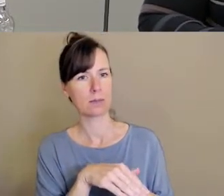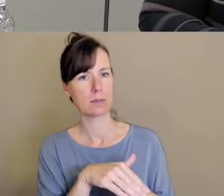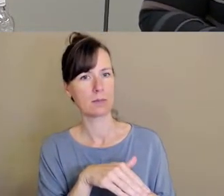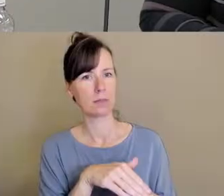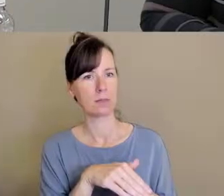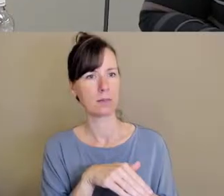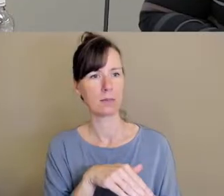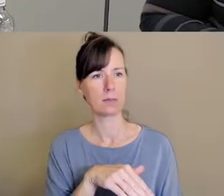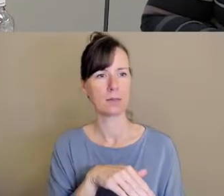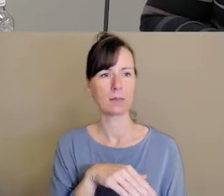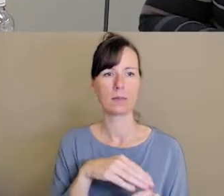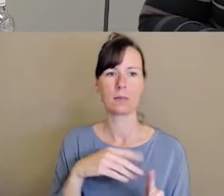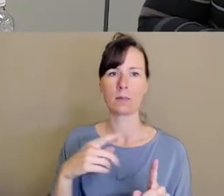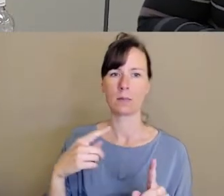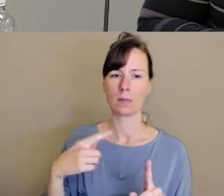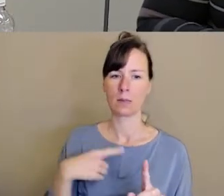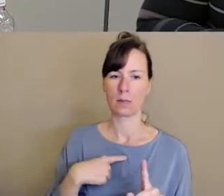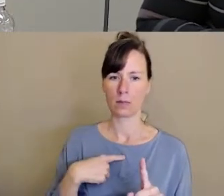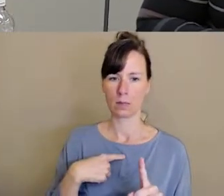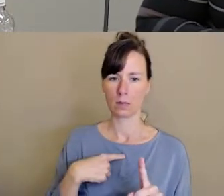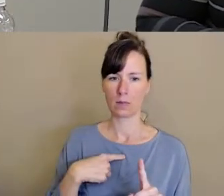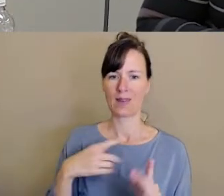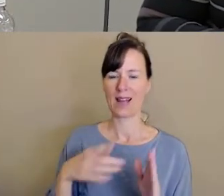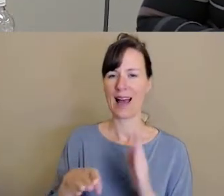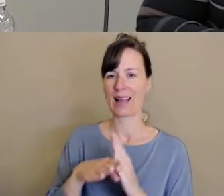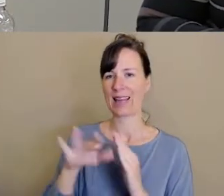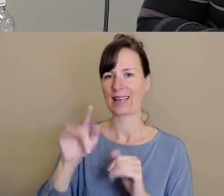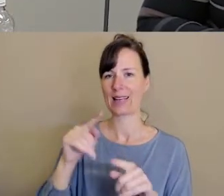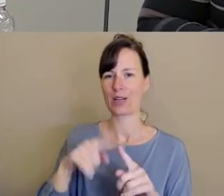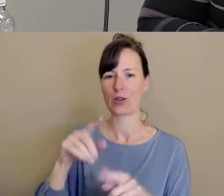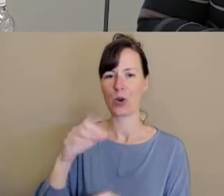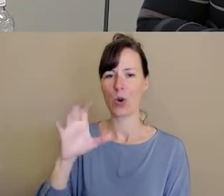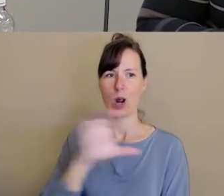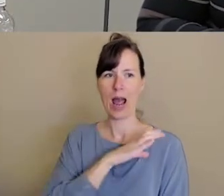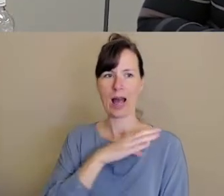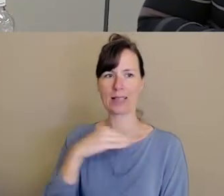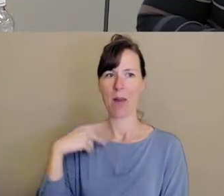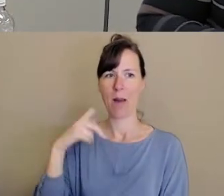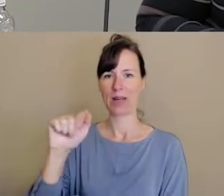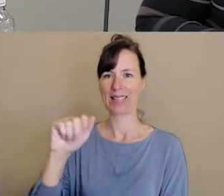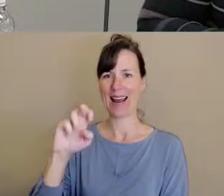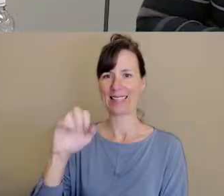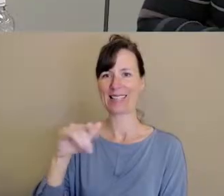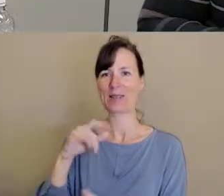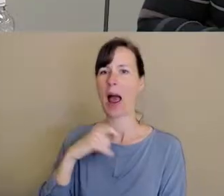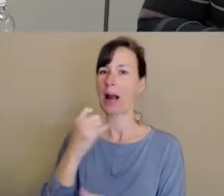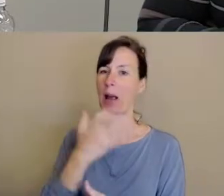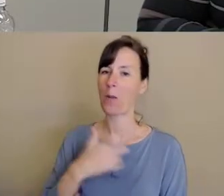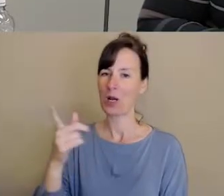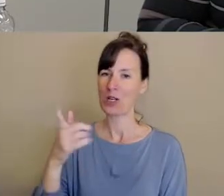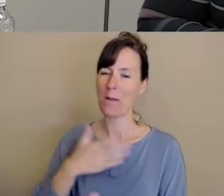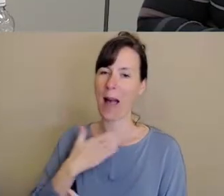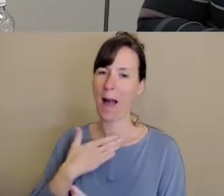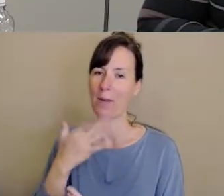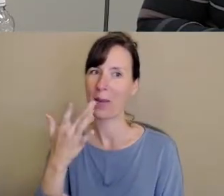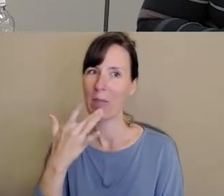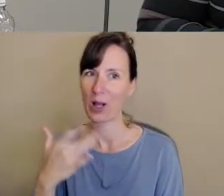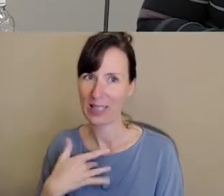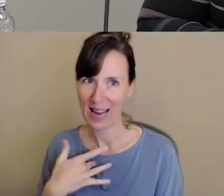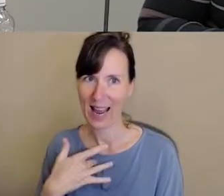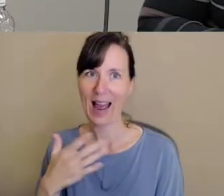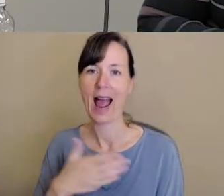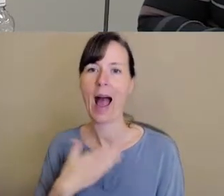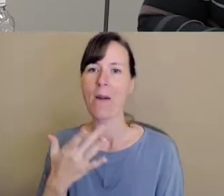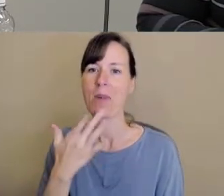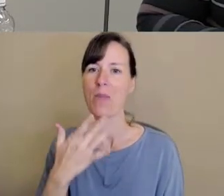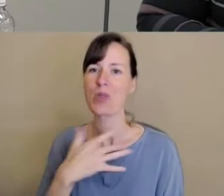I kicked it to Councilmember Tansey so that I can wish him a happy birthday. So happy birthday, Councilmember Tansey. And I also have